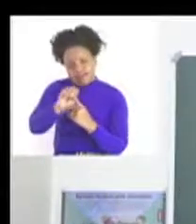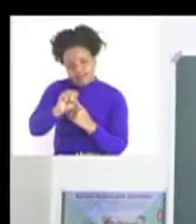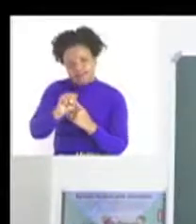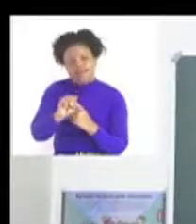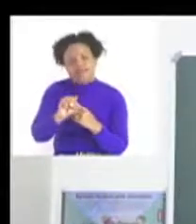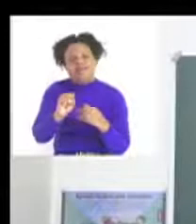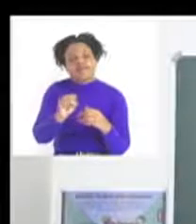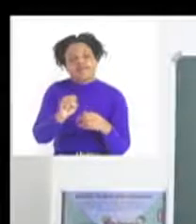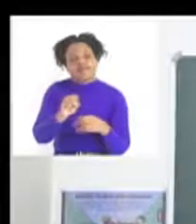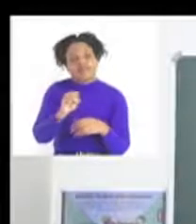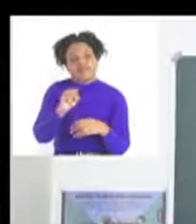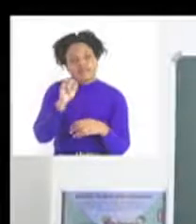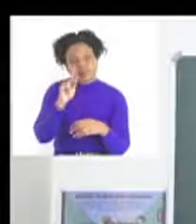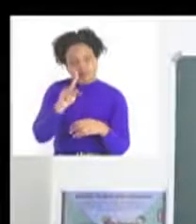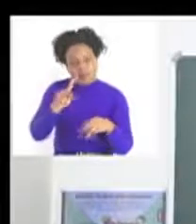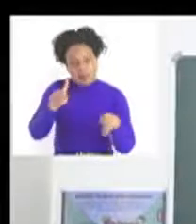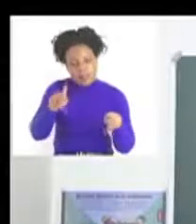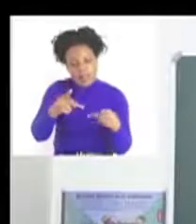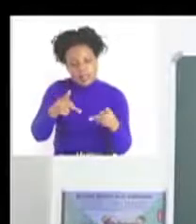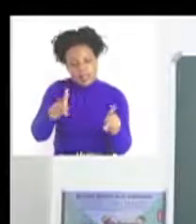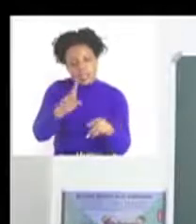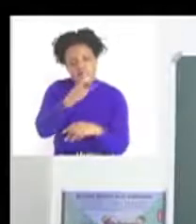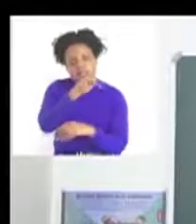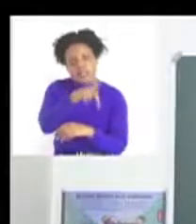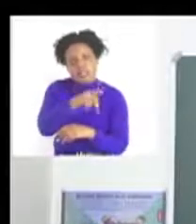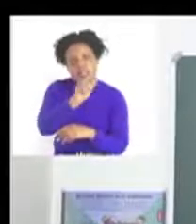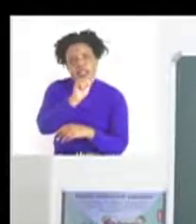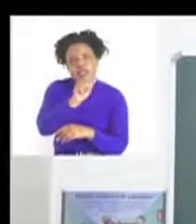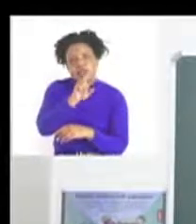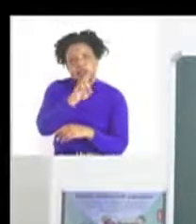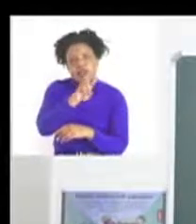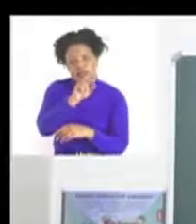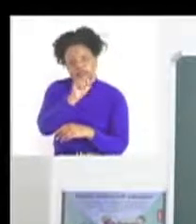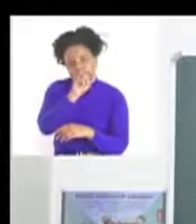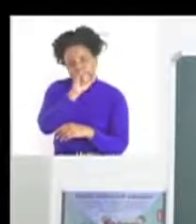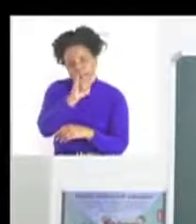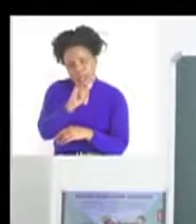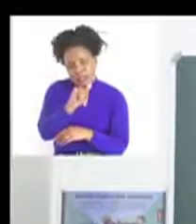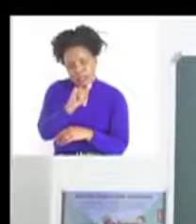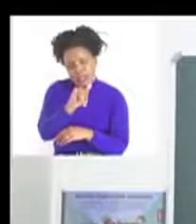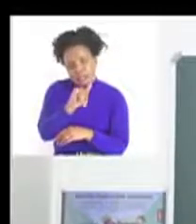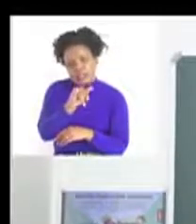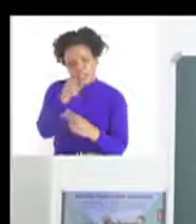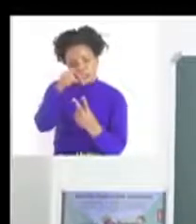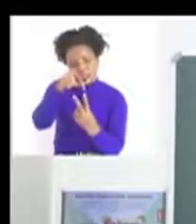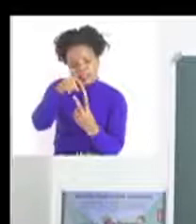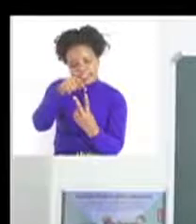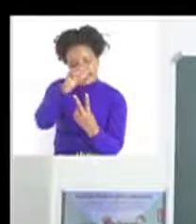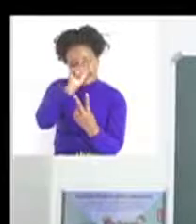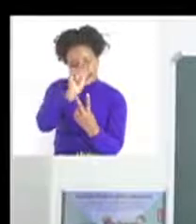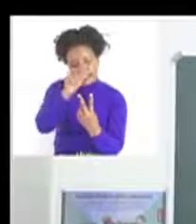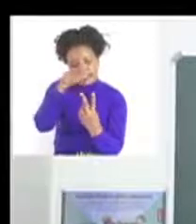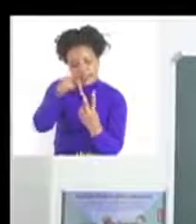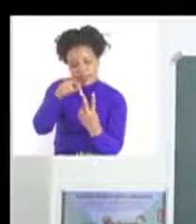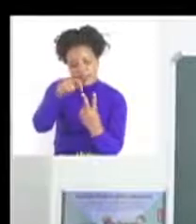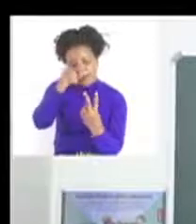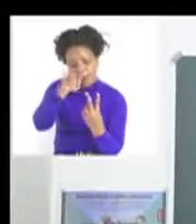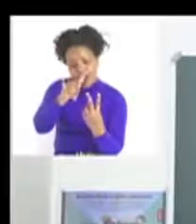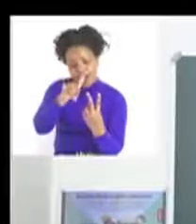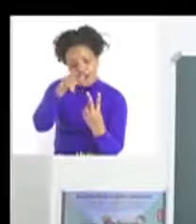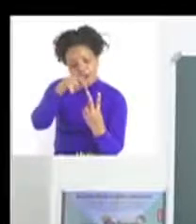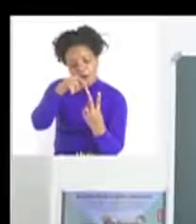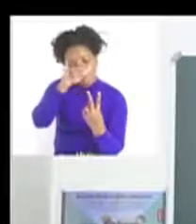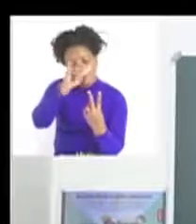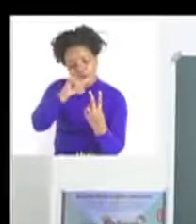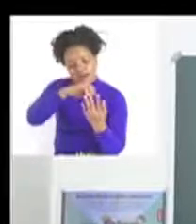Party ends in T and is followed by Y. So what we do is we drop the